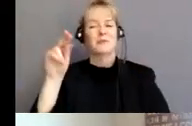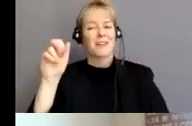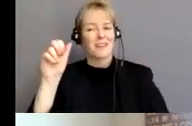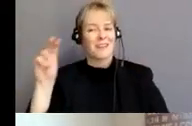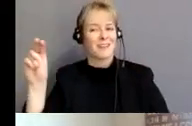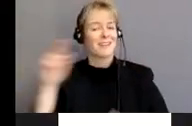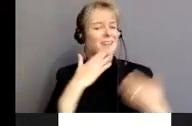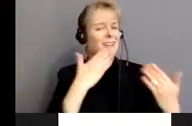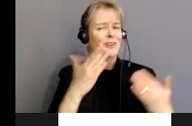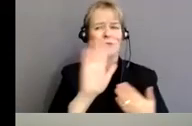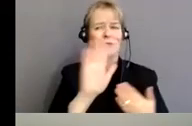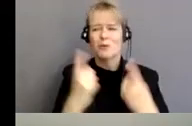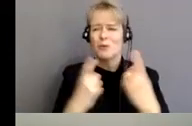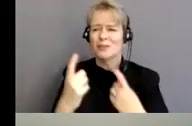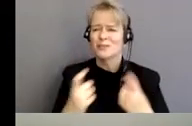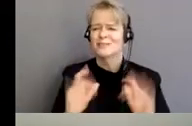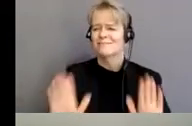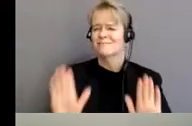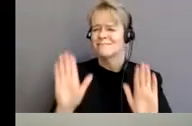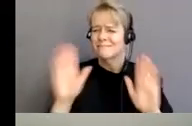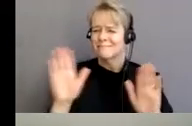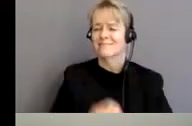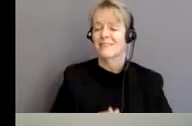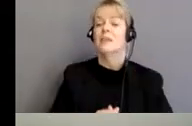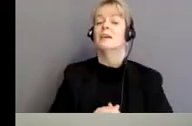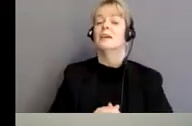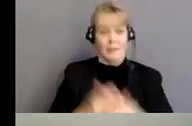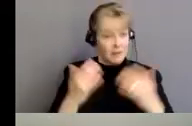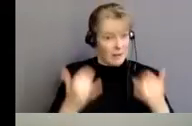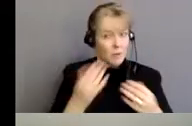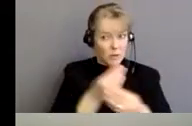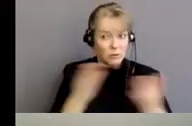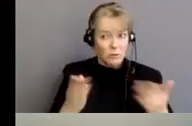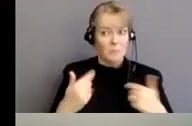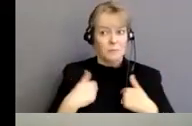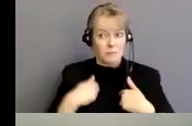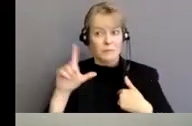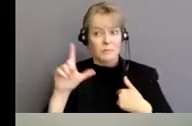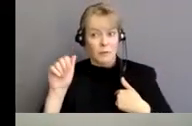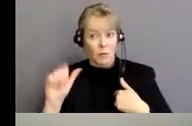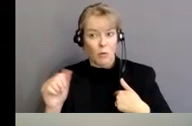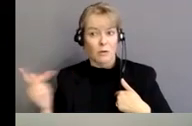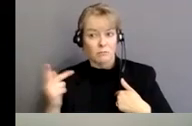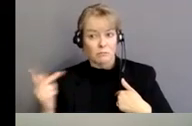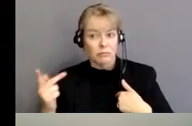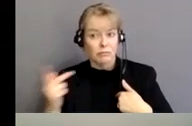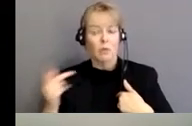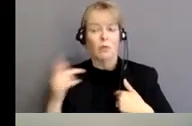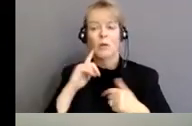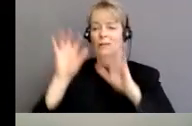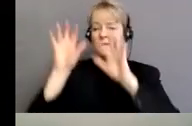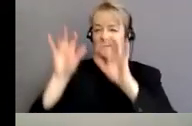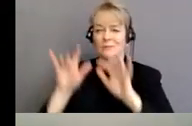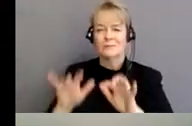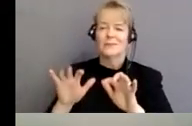excellent questions. I just wanted to let people know that Laura and I will put together sort of a quick key